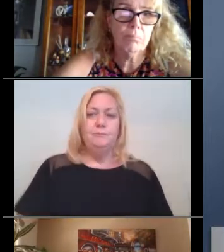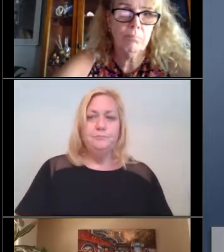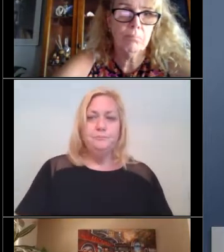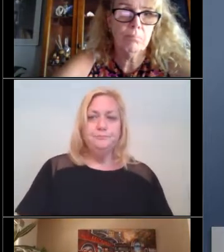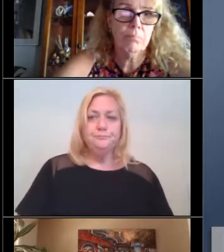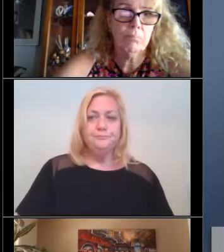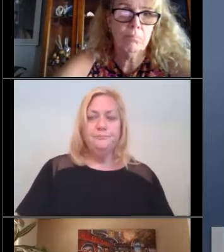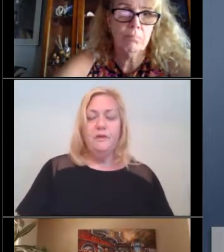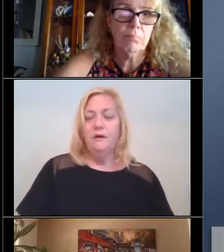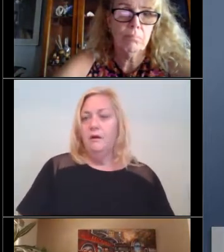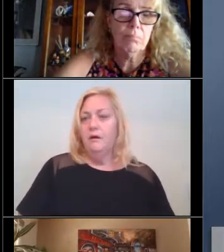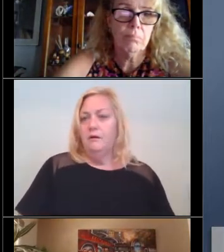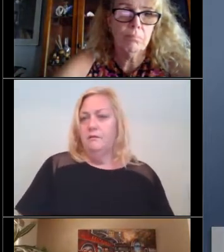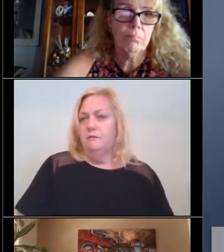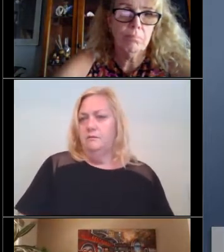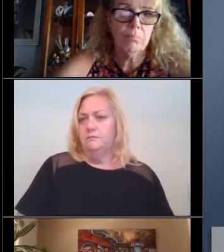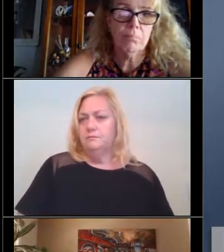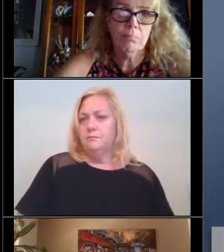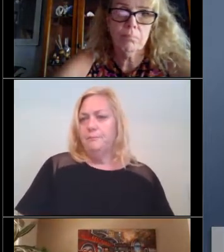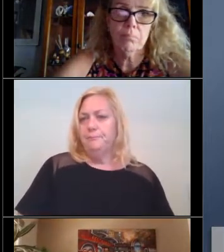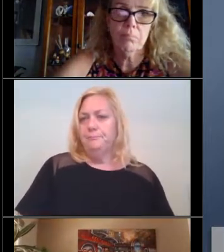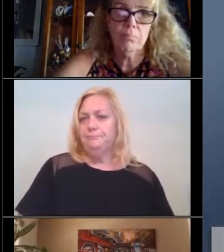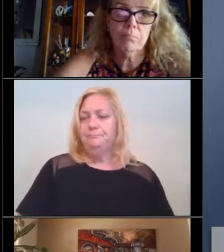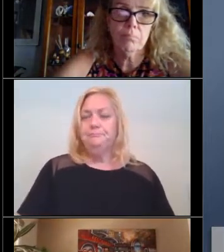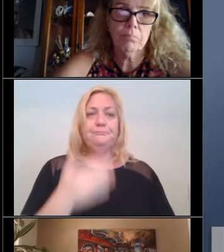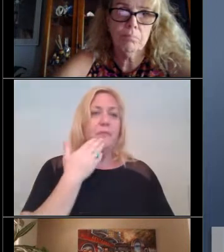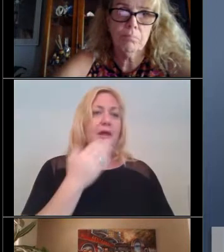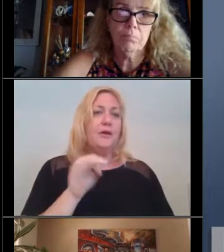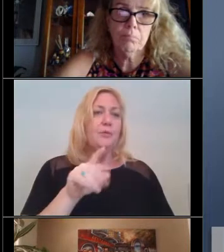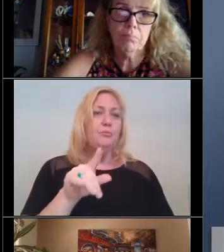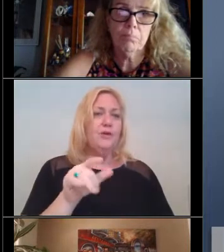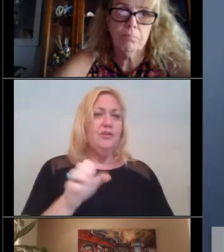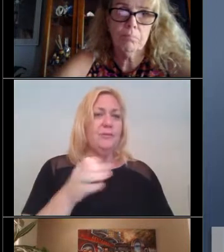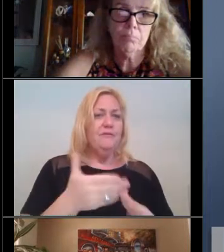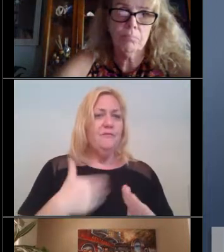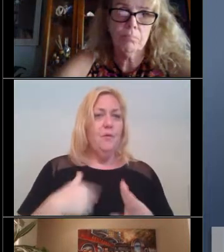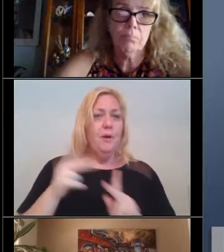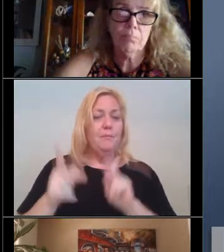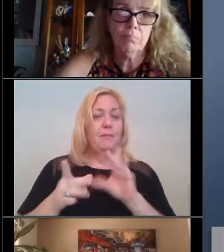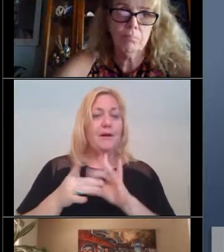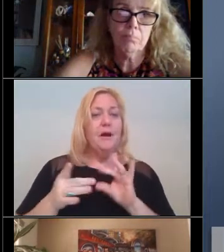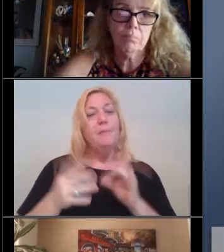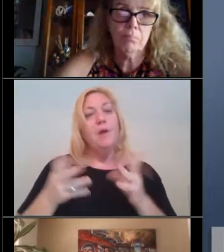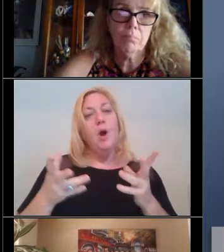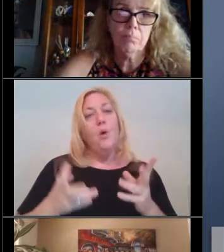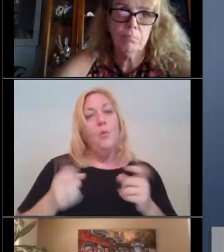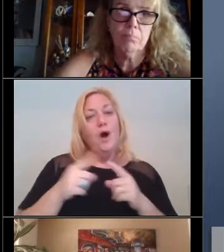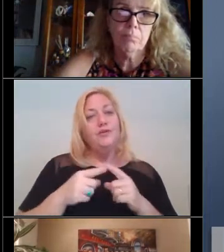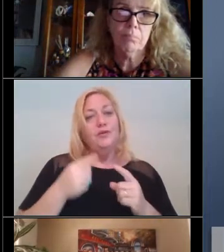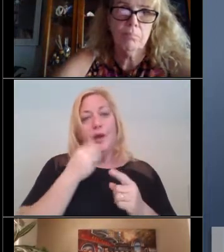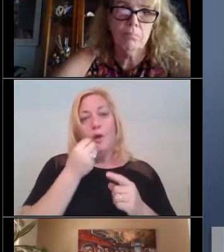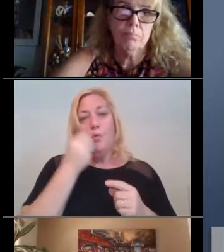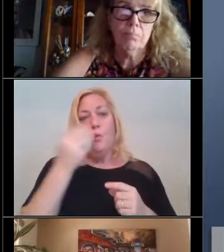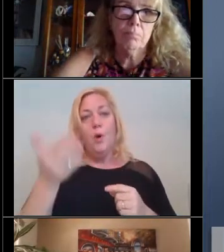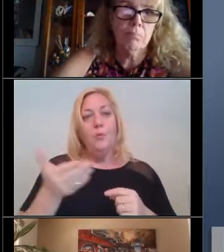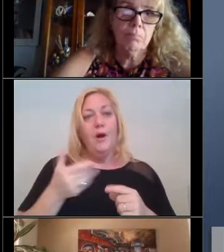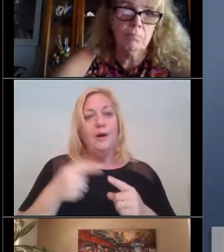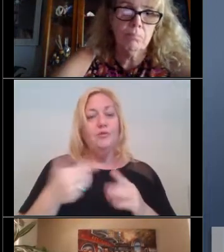Thank you, Bridget. And before I turn it over to public comment, I also wanted to extend a warm welcome to